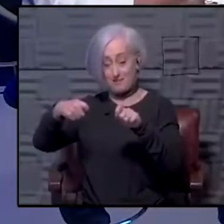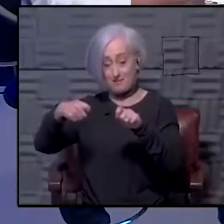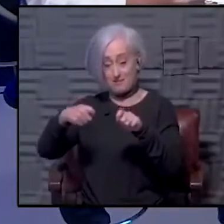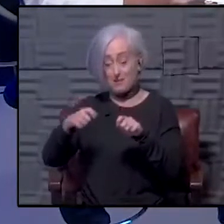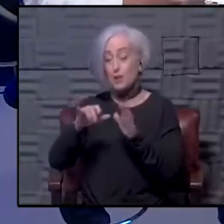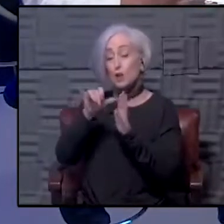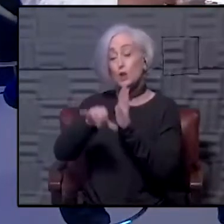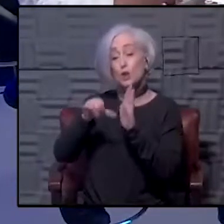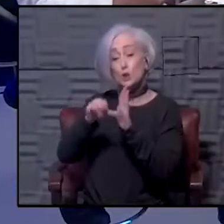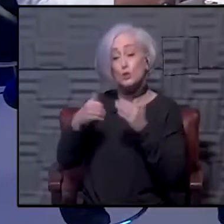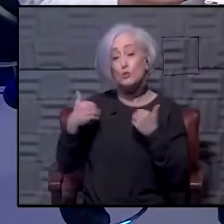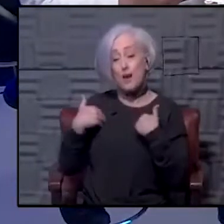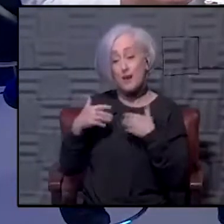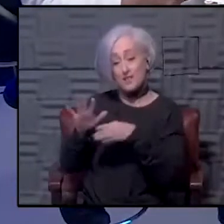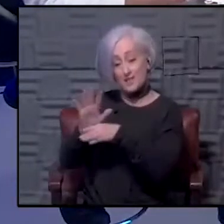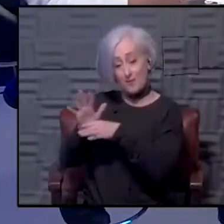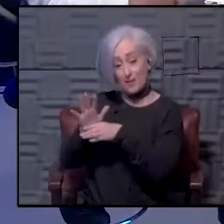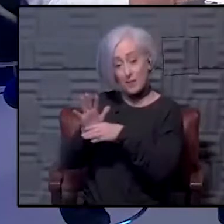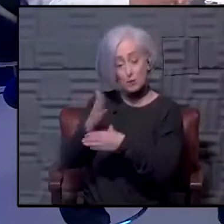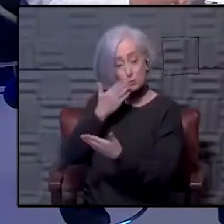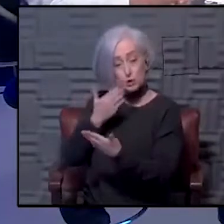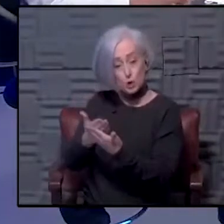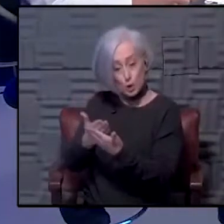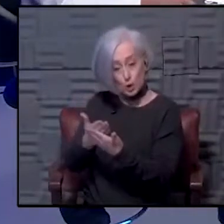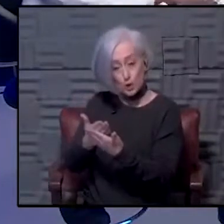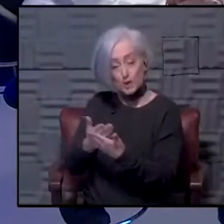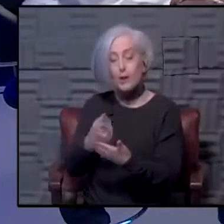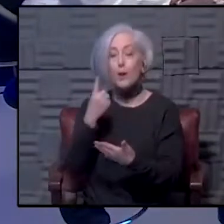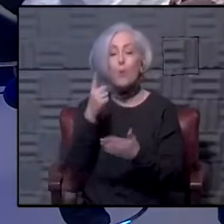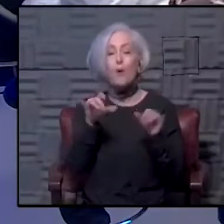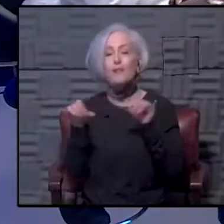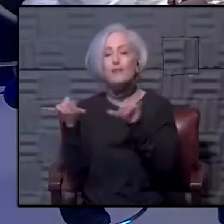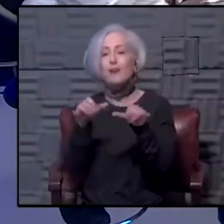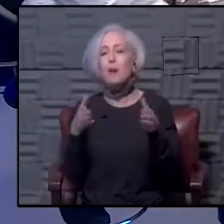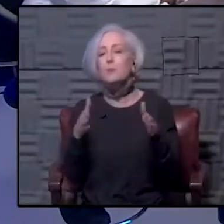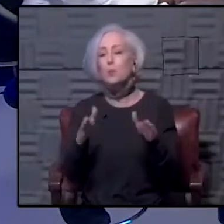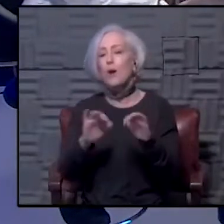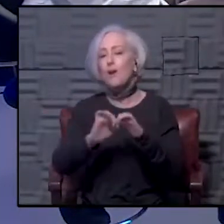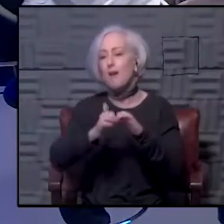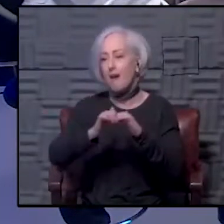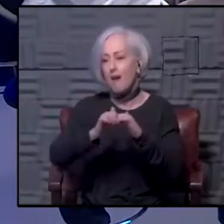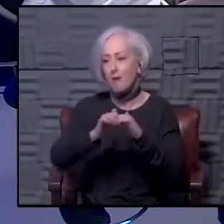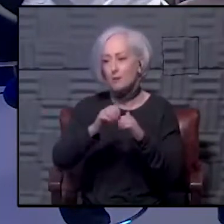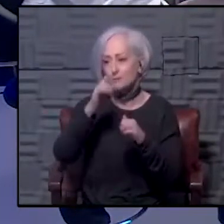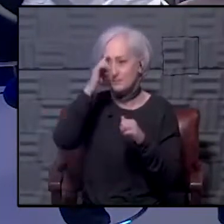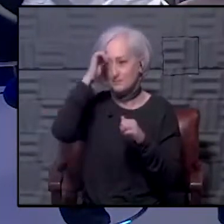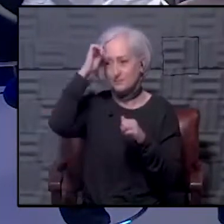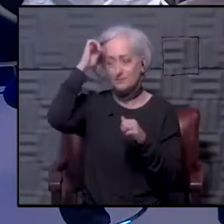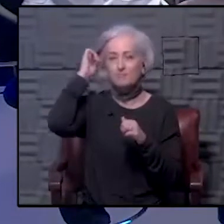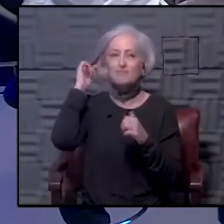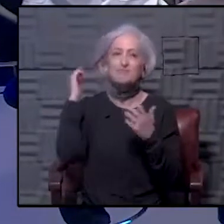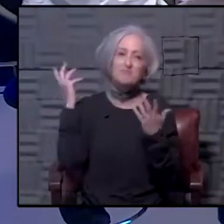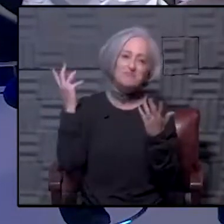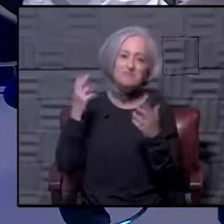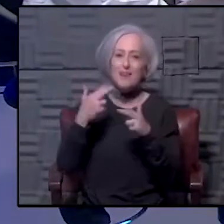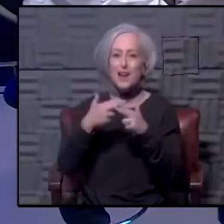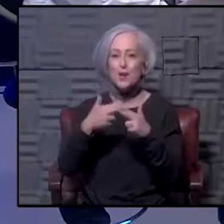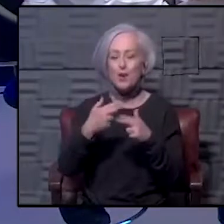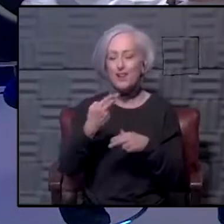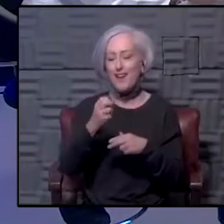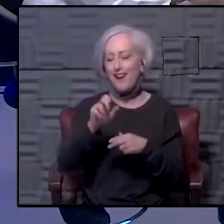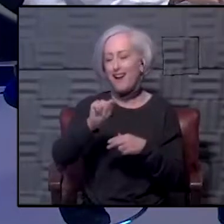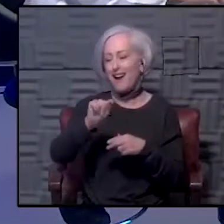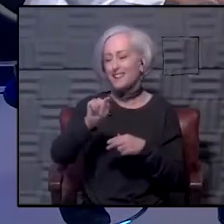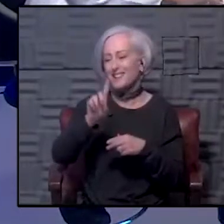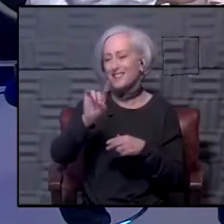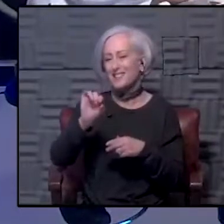There is one of the more common, easy ways to tie a knot. It's kind of I maybe like to call it the hot dog bun